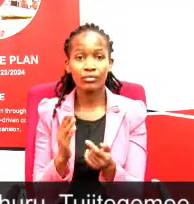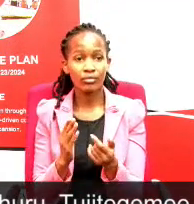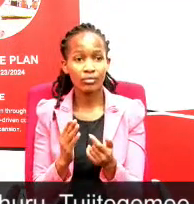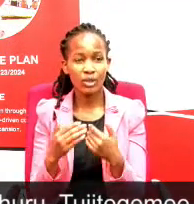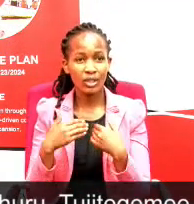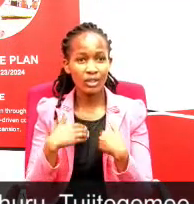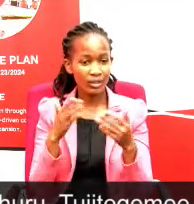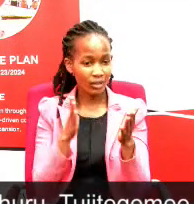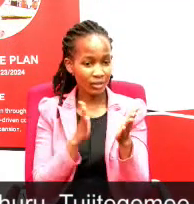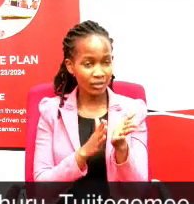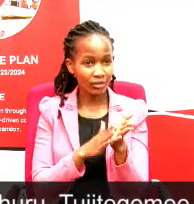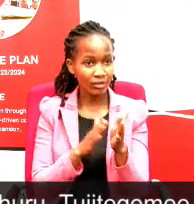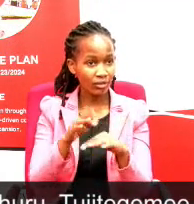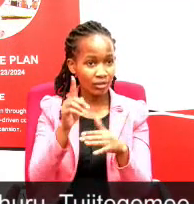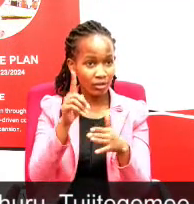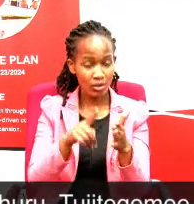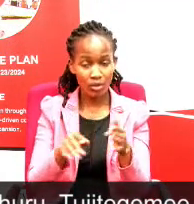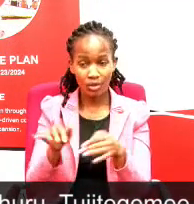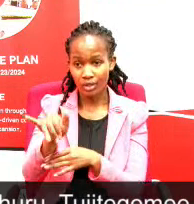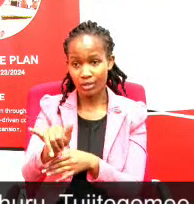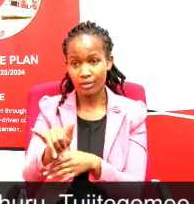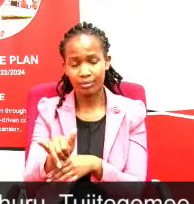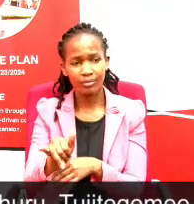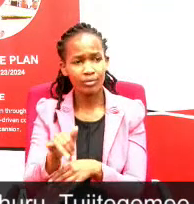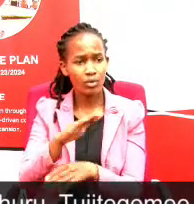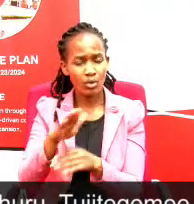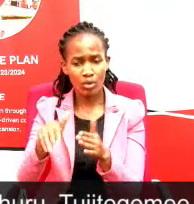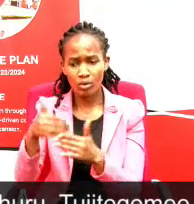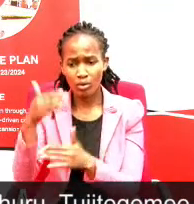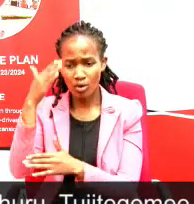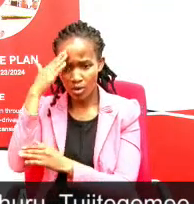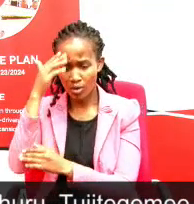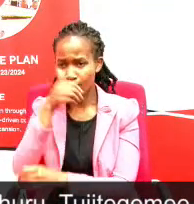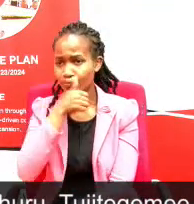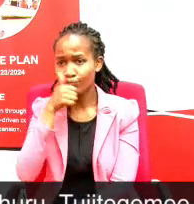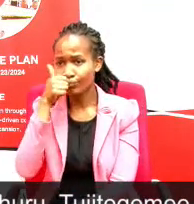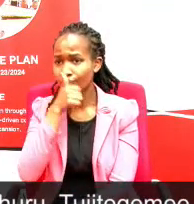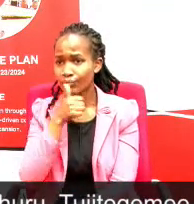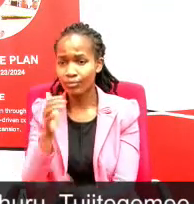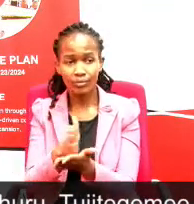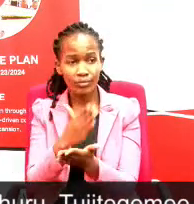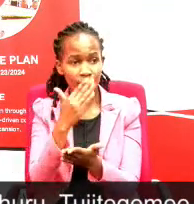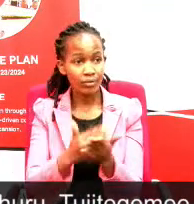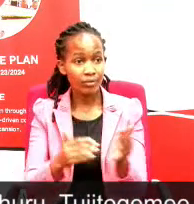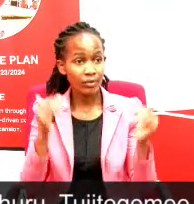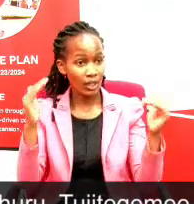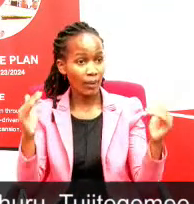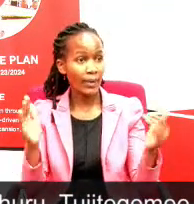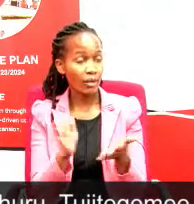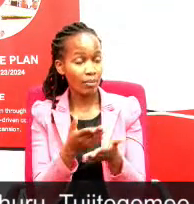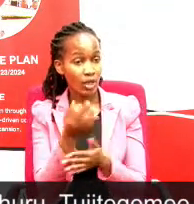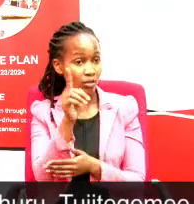few comments on those. As we know, the private sector is a big part